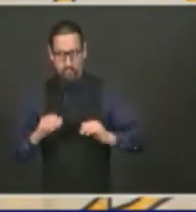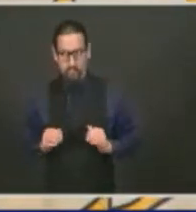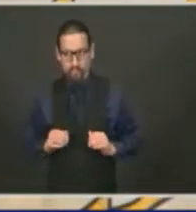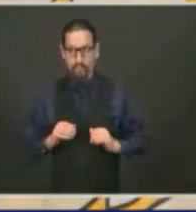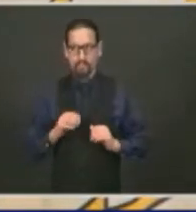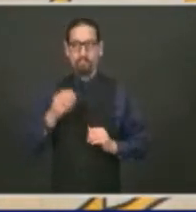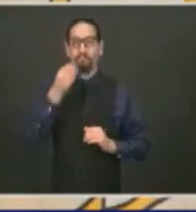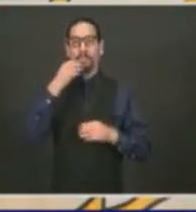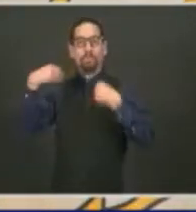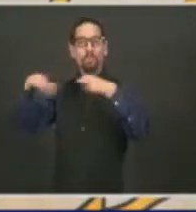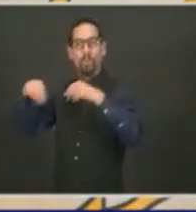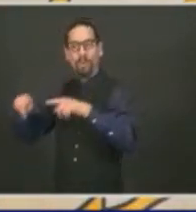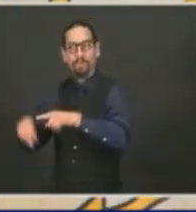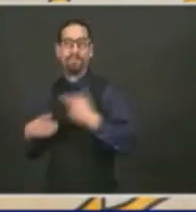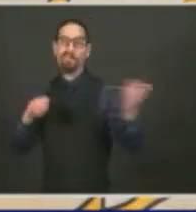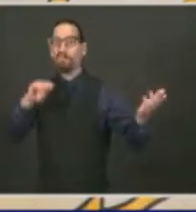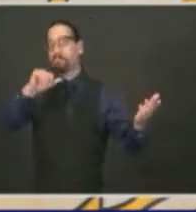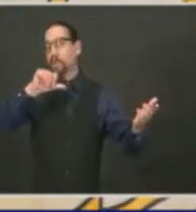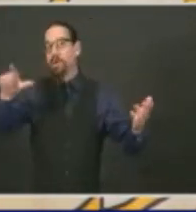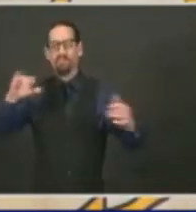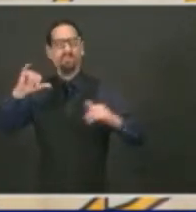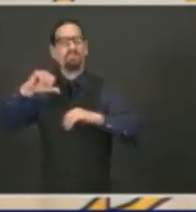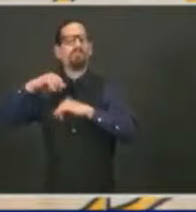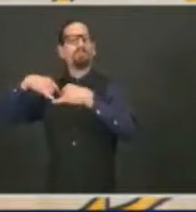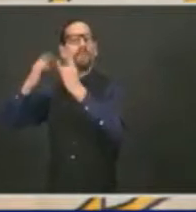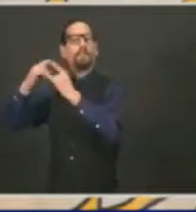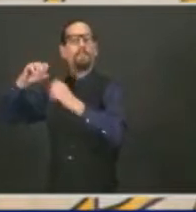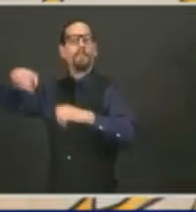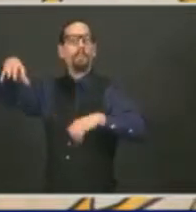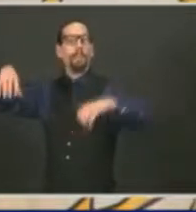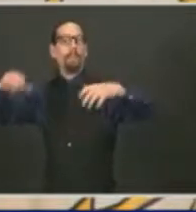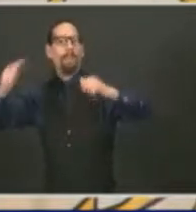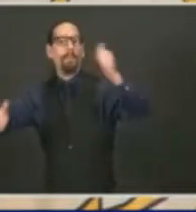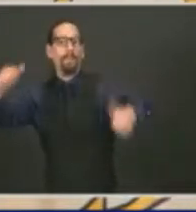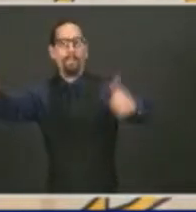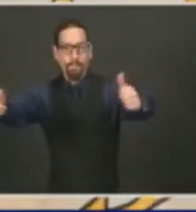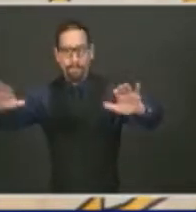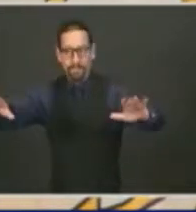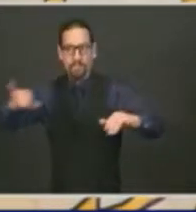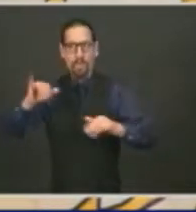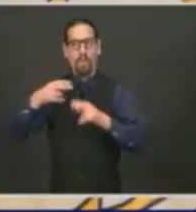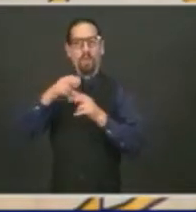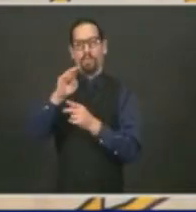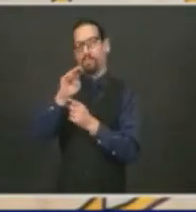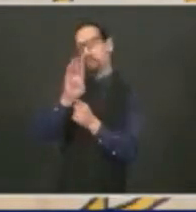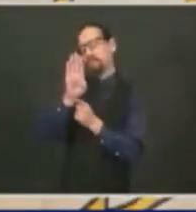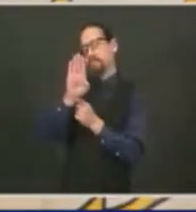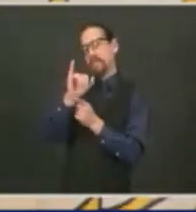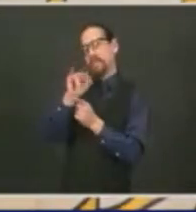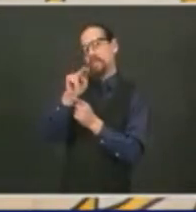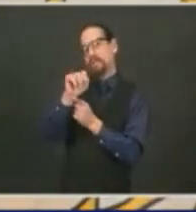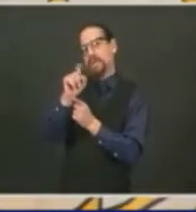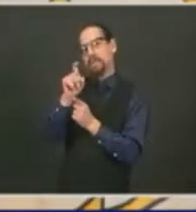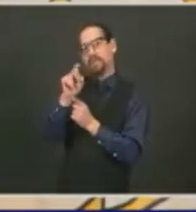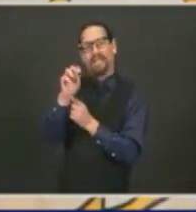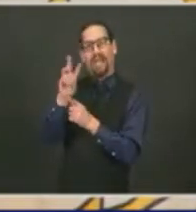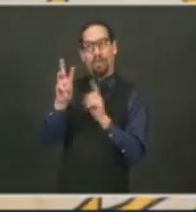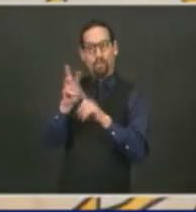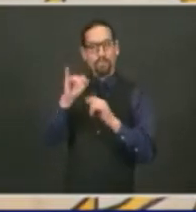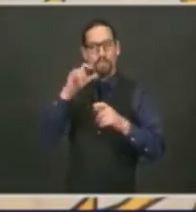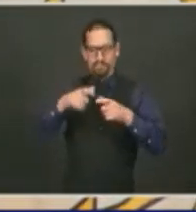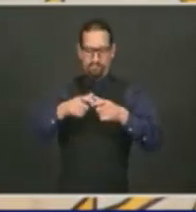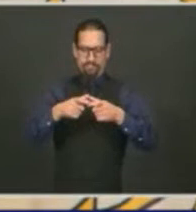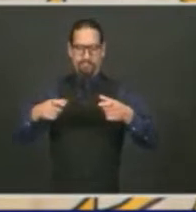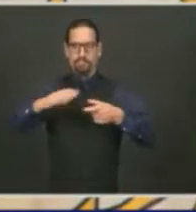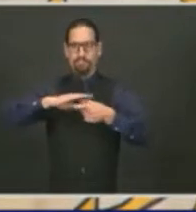supermarkets, malls, et cetera, are these Binax kits. They are the ones that Dr. Alexander Scott showed the